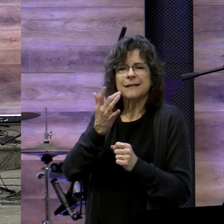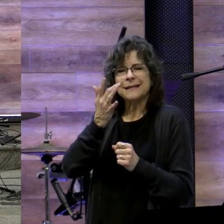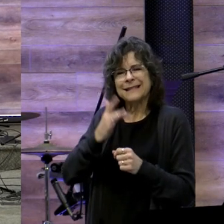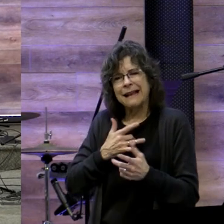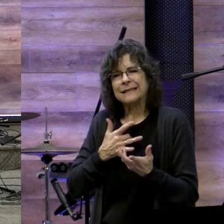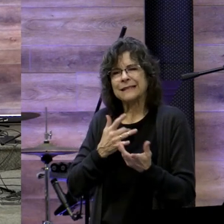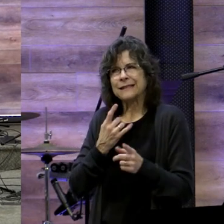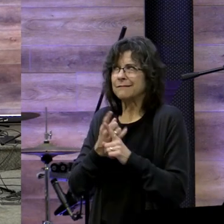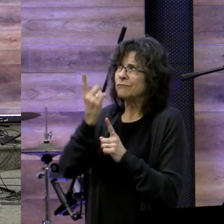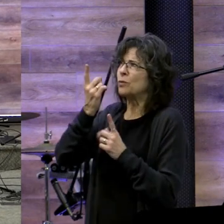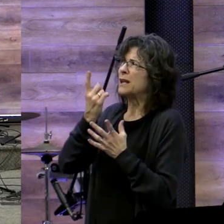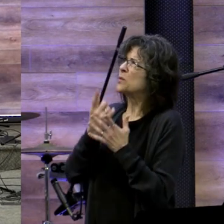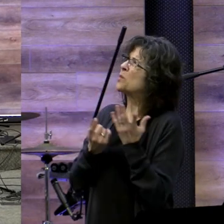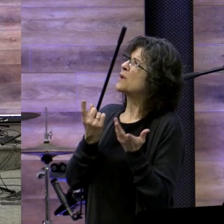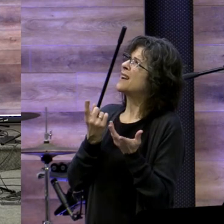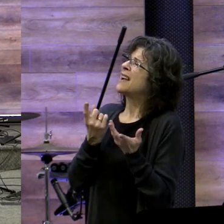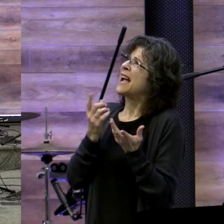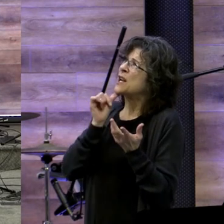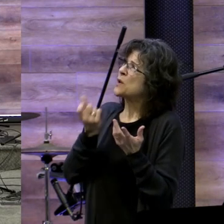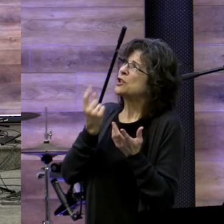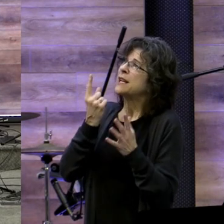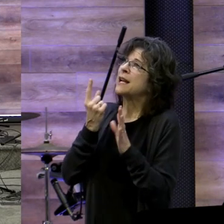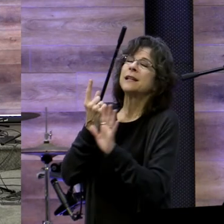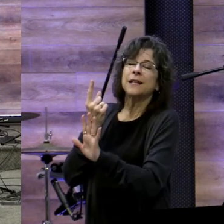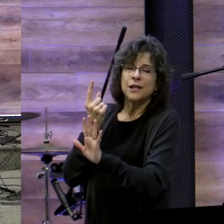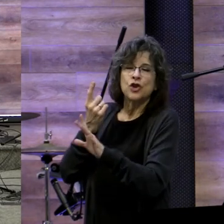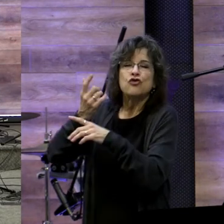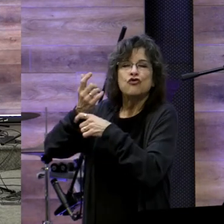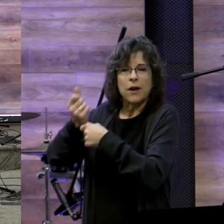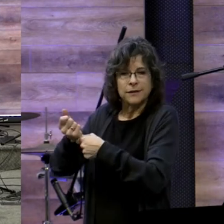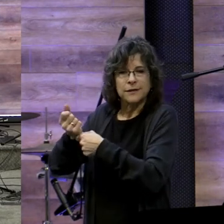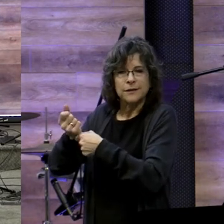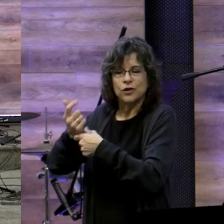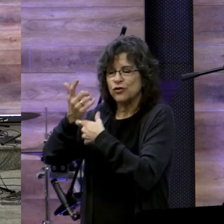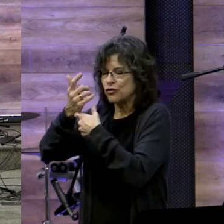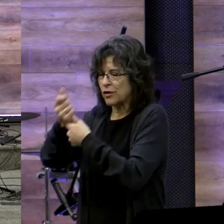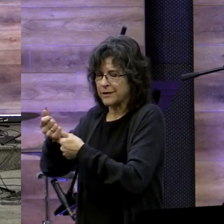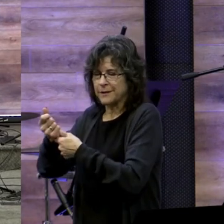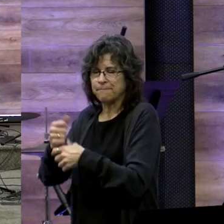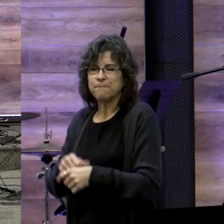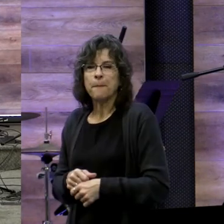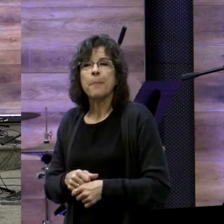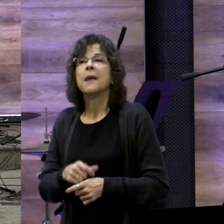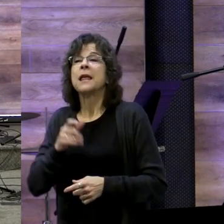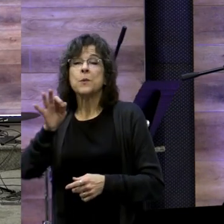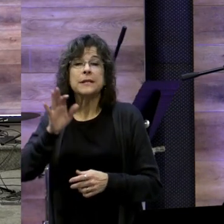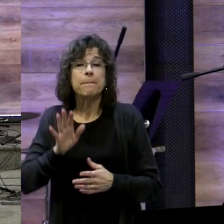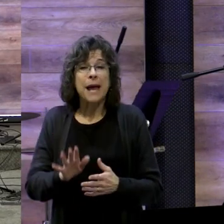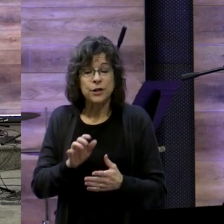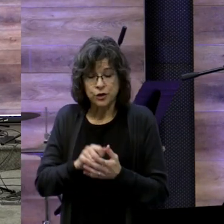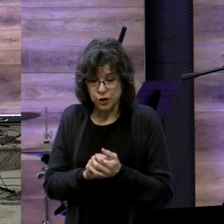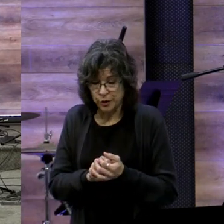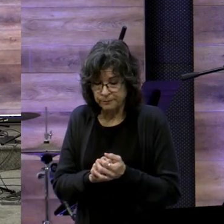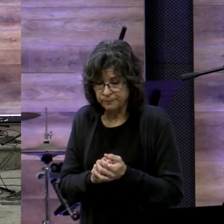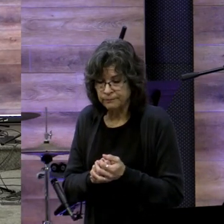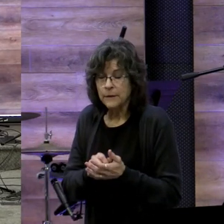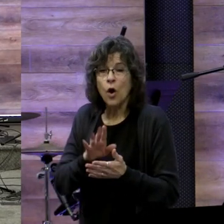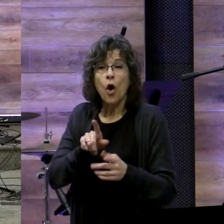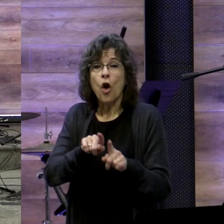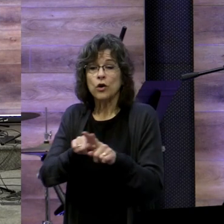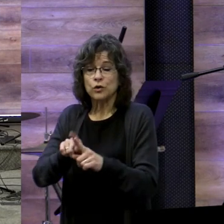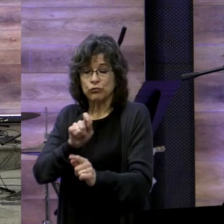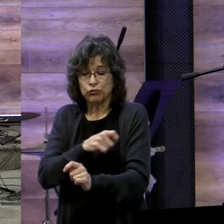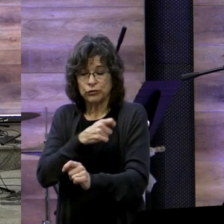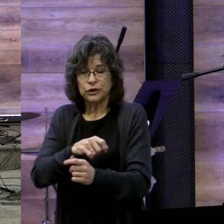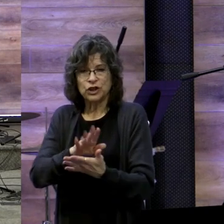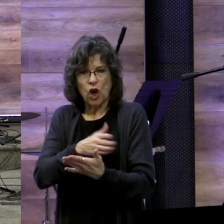song from a pastor and a hymn writer named William Cowper. He was a man who struggled with deep bouts of